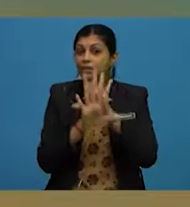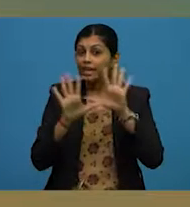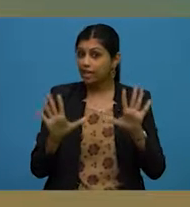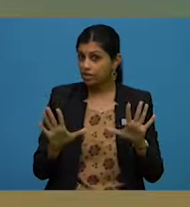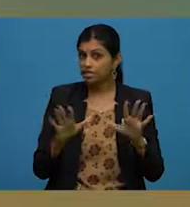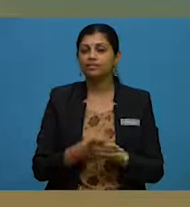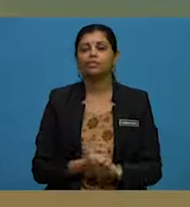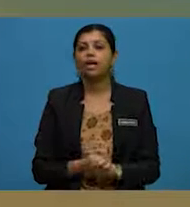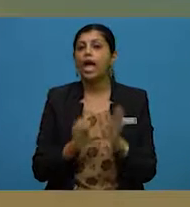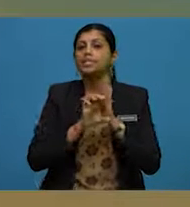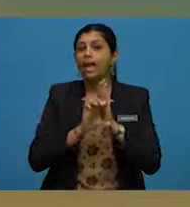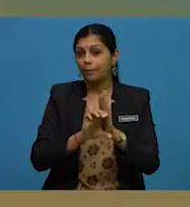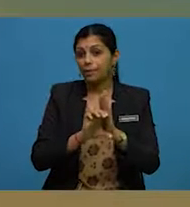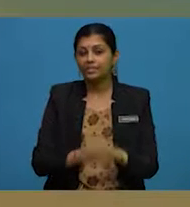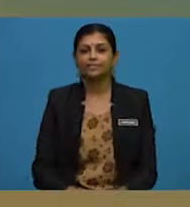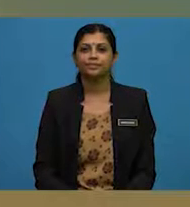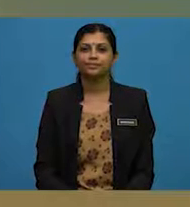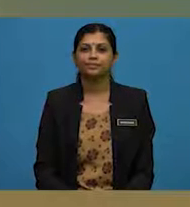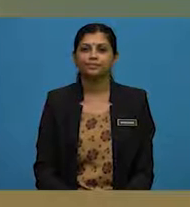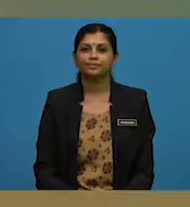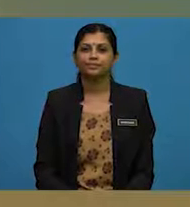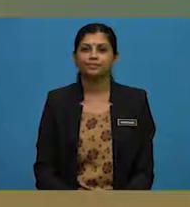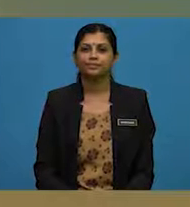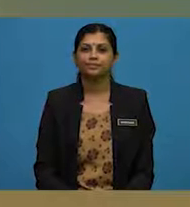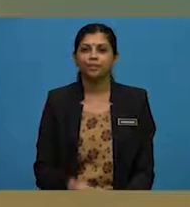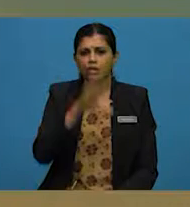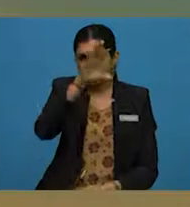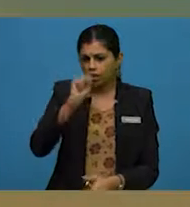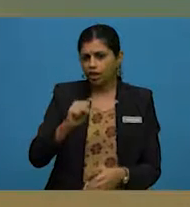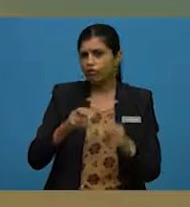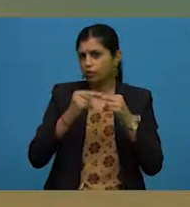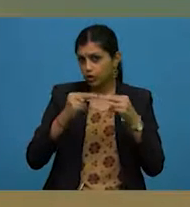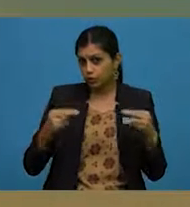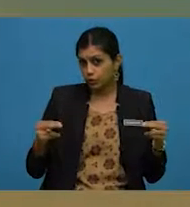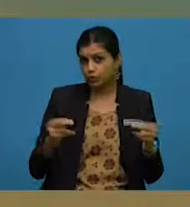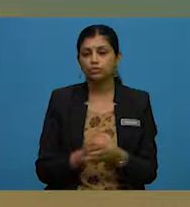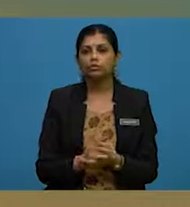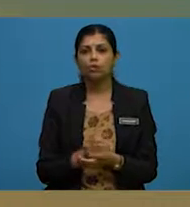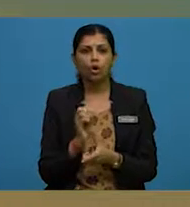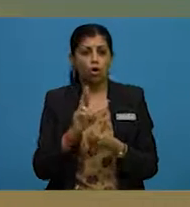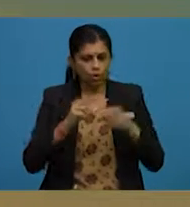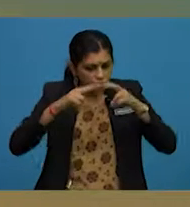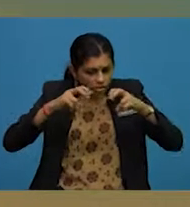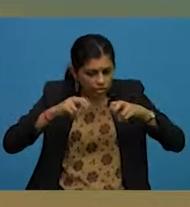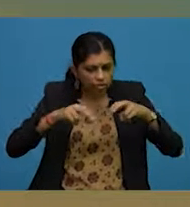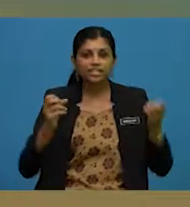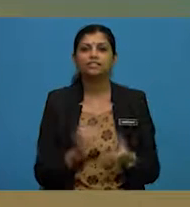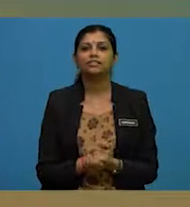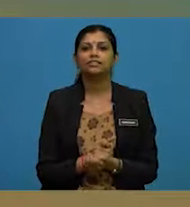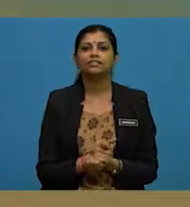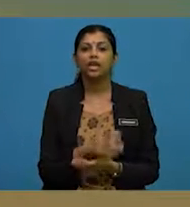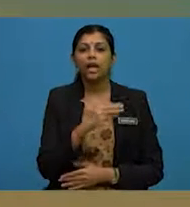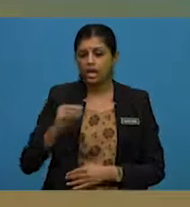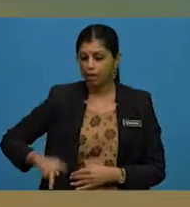explanations, examples, citing news or researchers, and